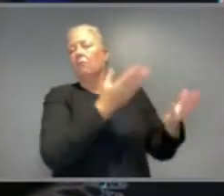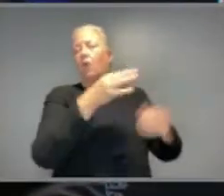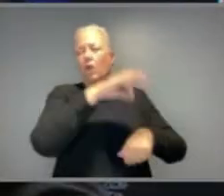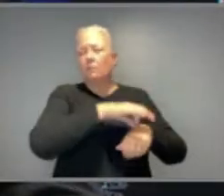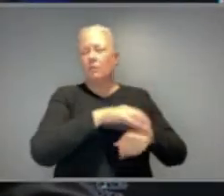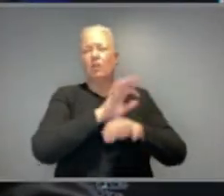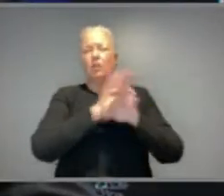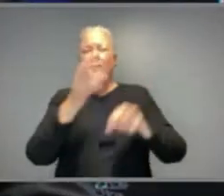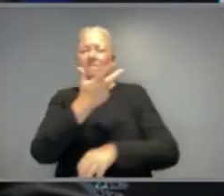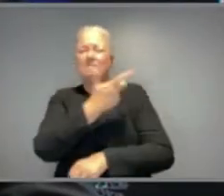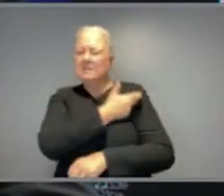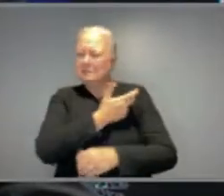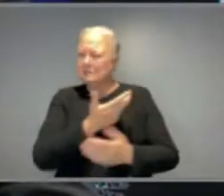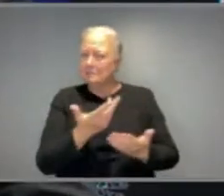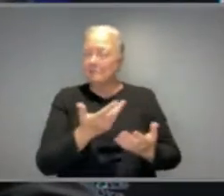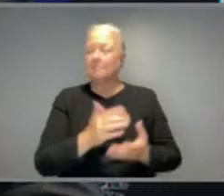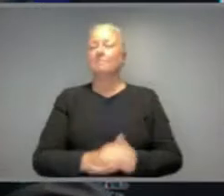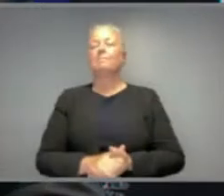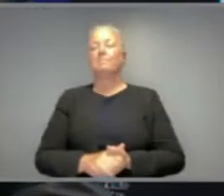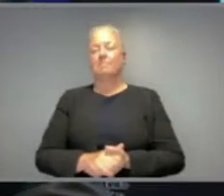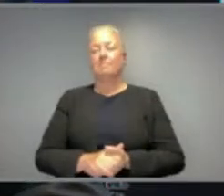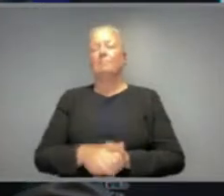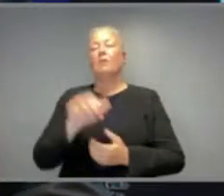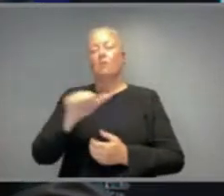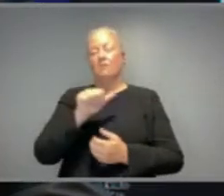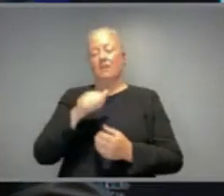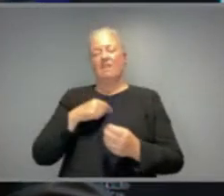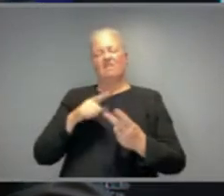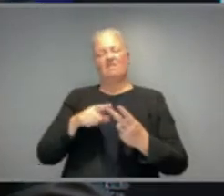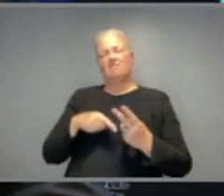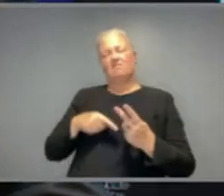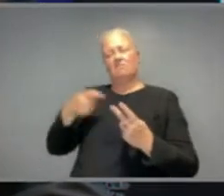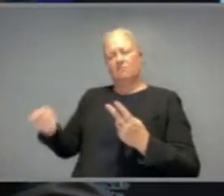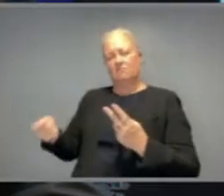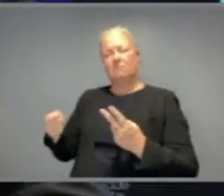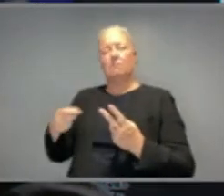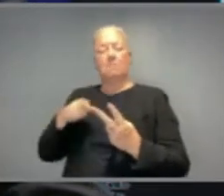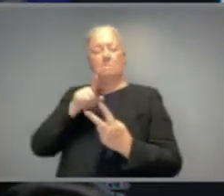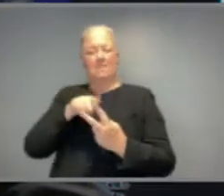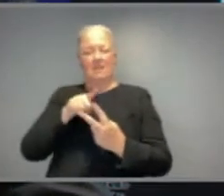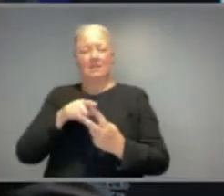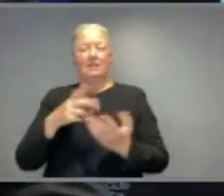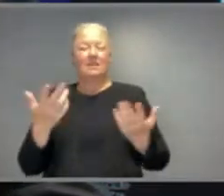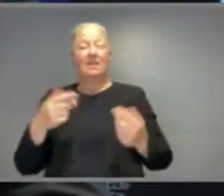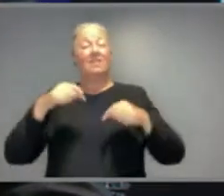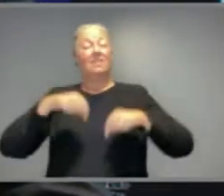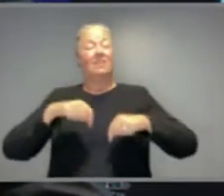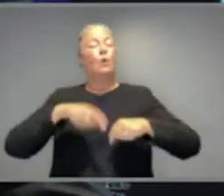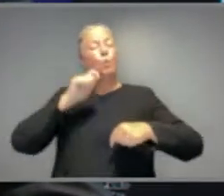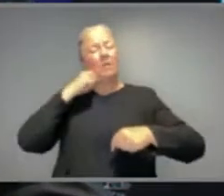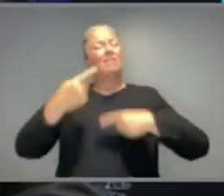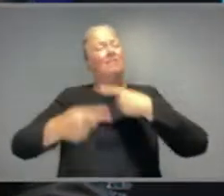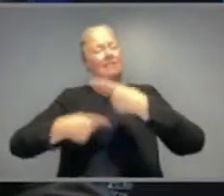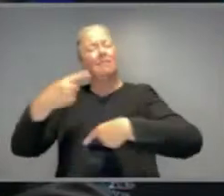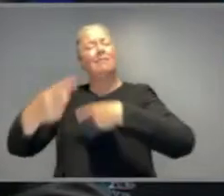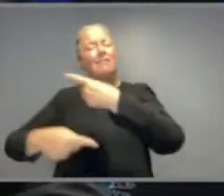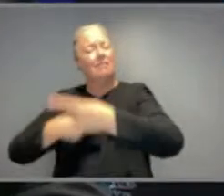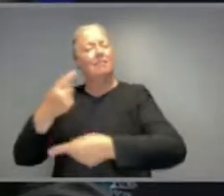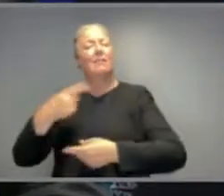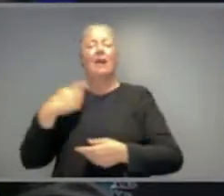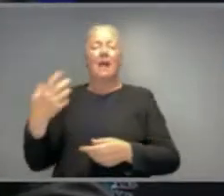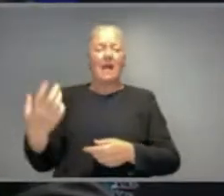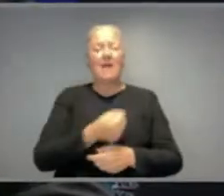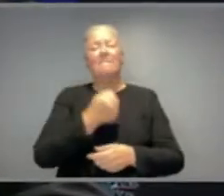to Professor McVernon, but on the last part of your question, of course, this work never ends and it continues to progress, and